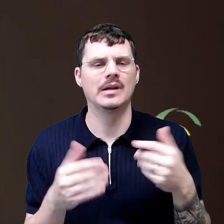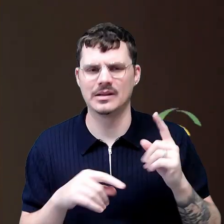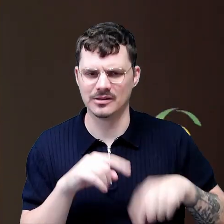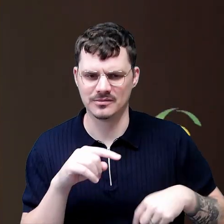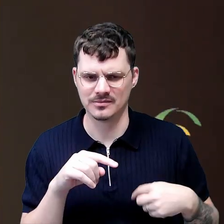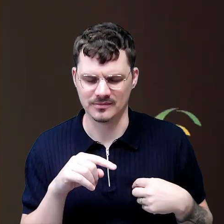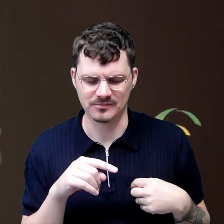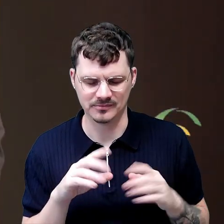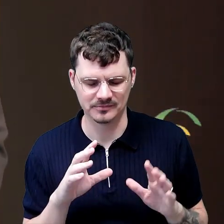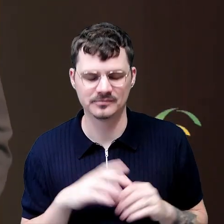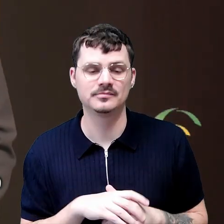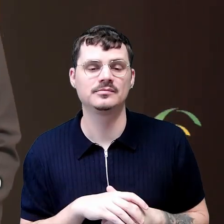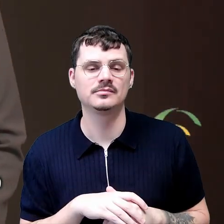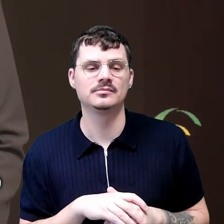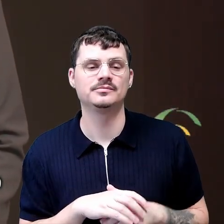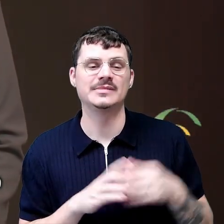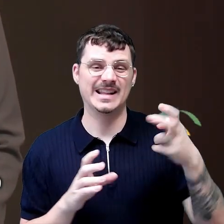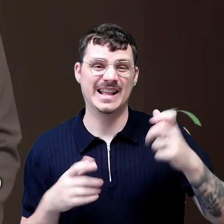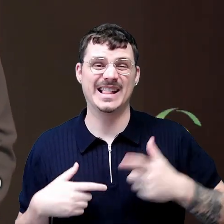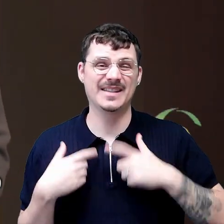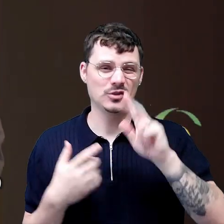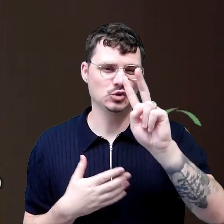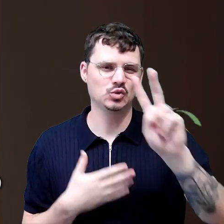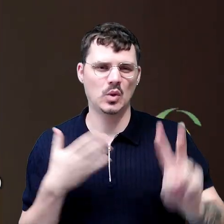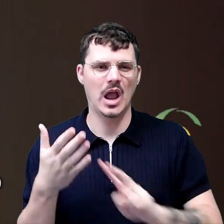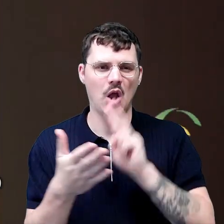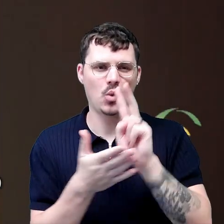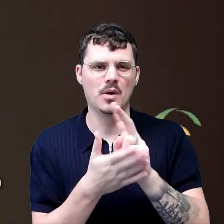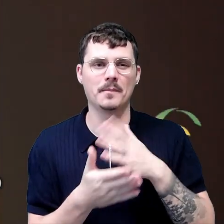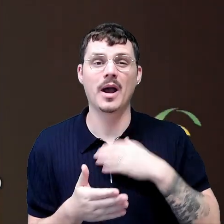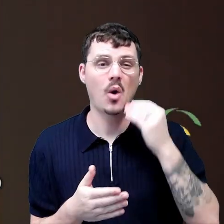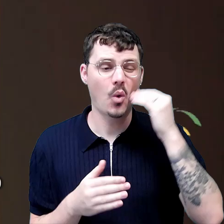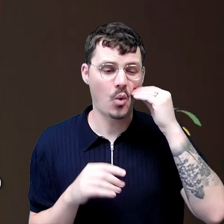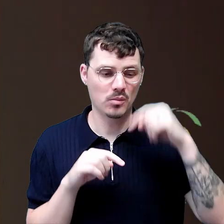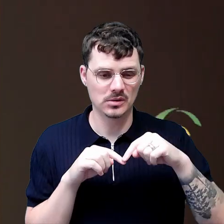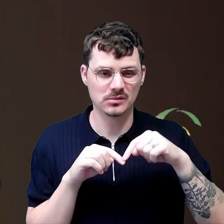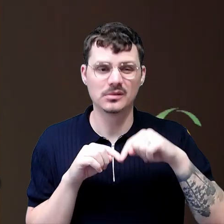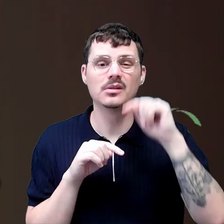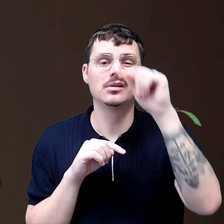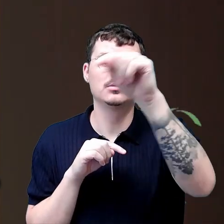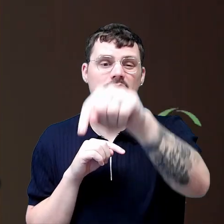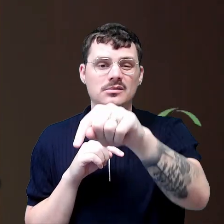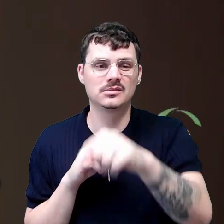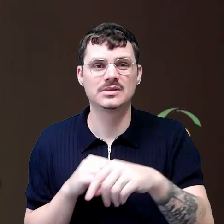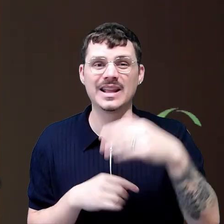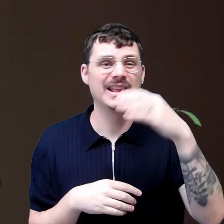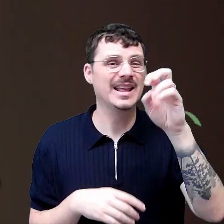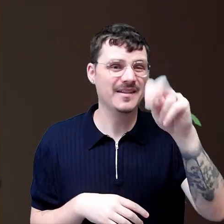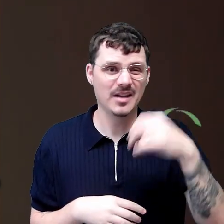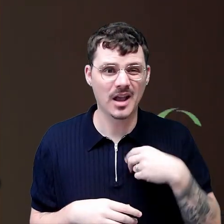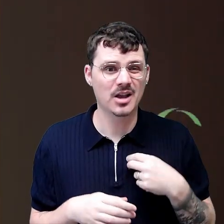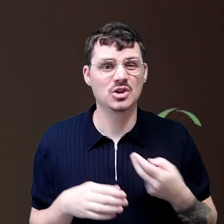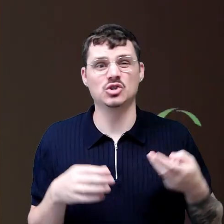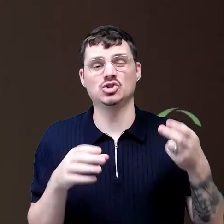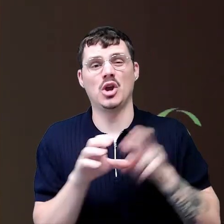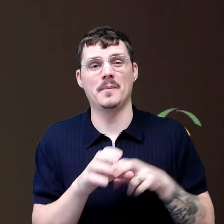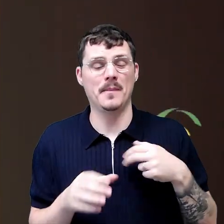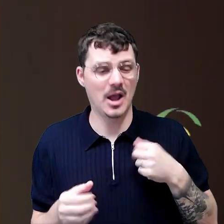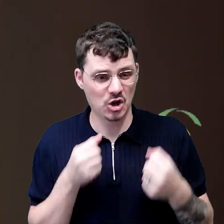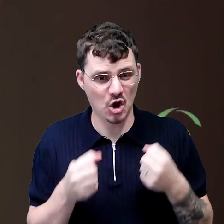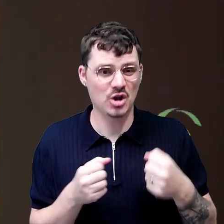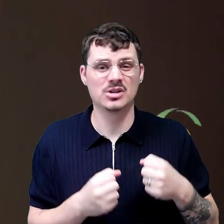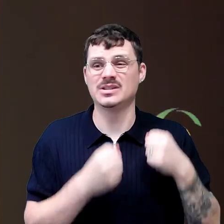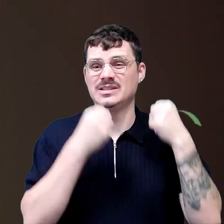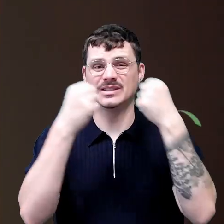something. And he lived 2 hours away from my home. So even if I were to jump in my car and go see him,